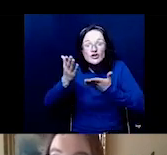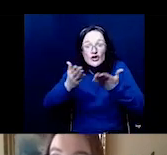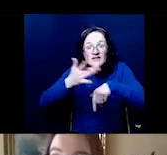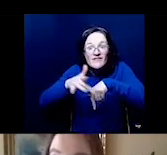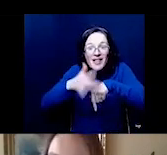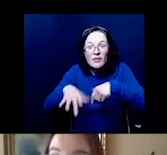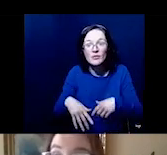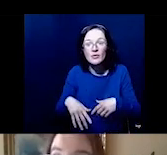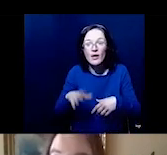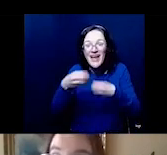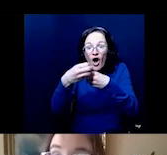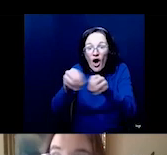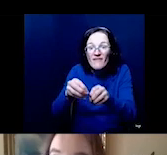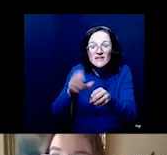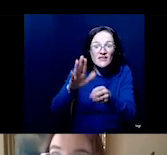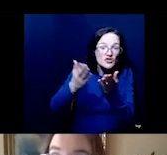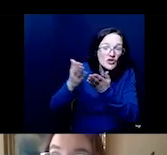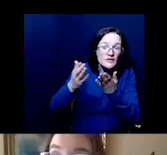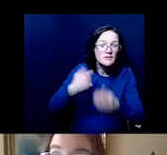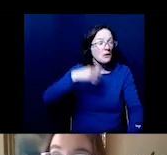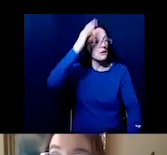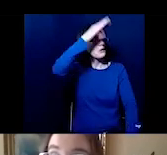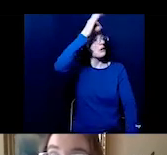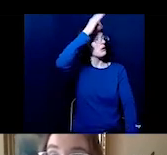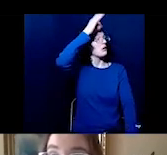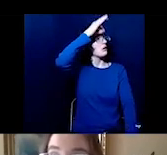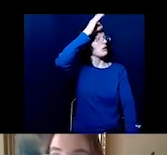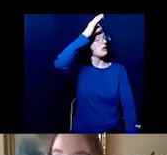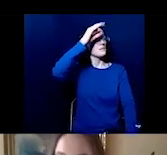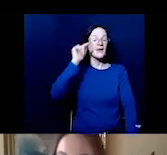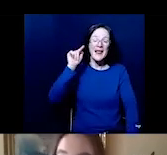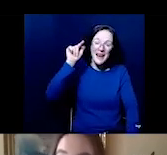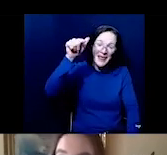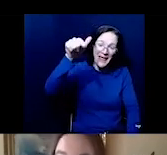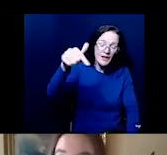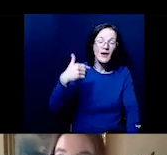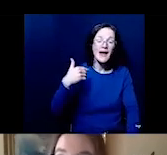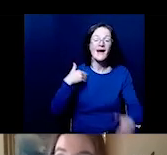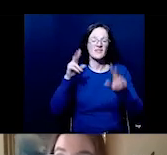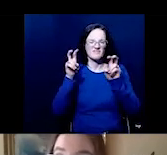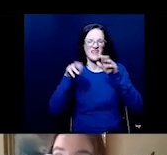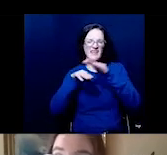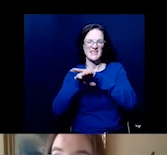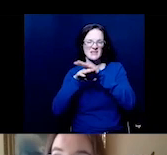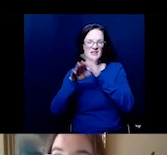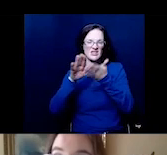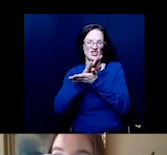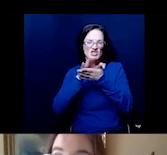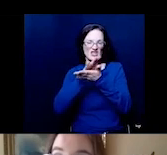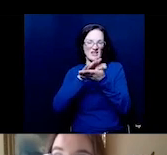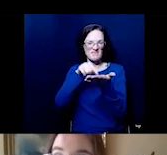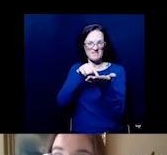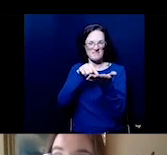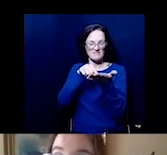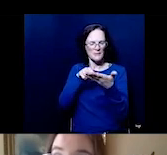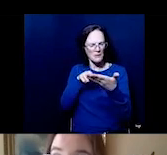school. So sometimes you find on your accessibility sheet that the disability service